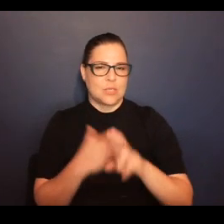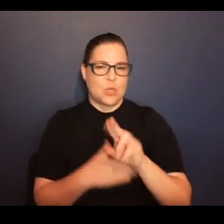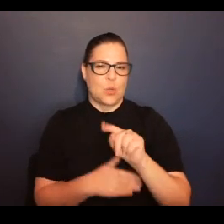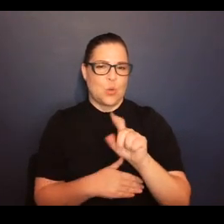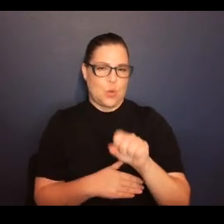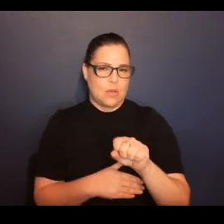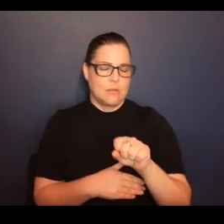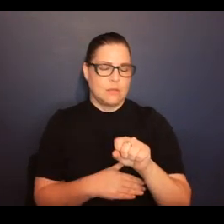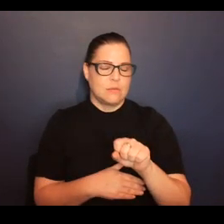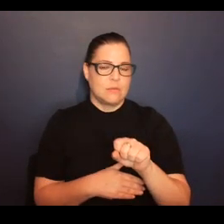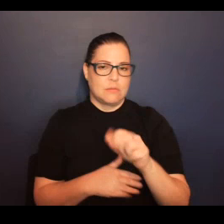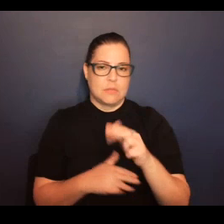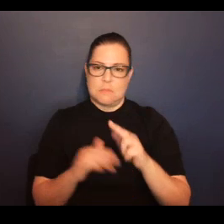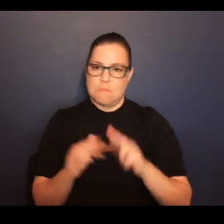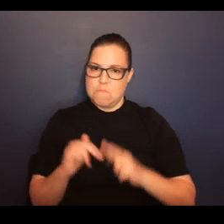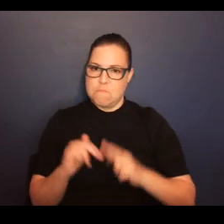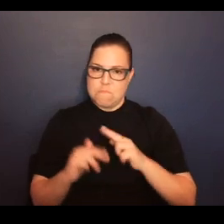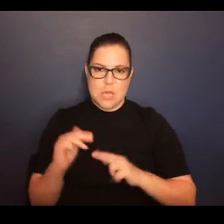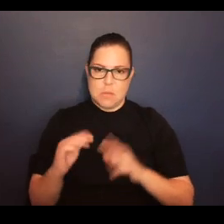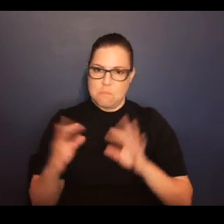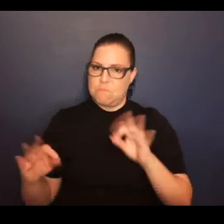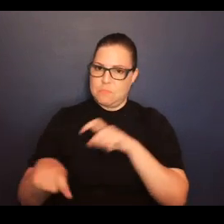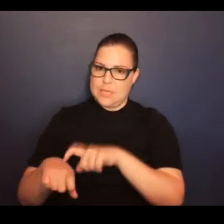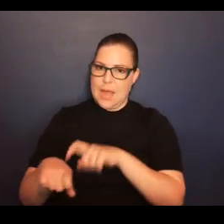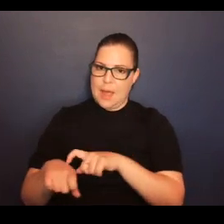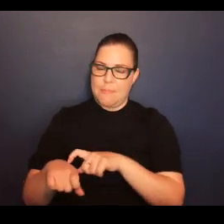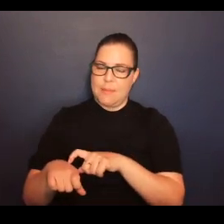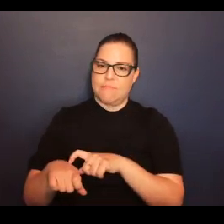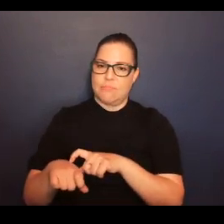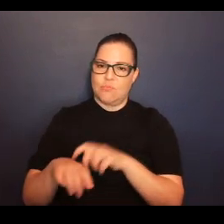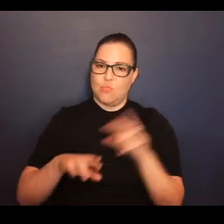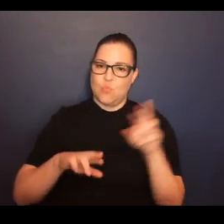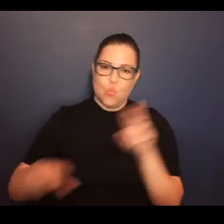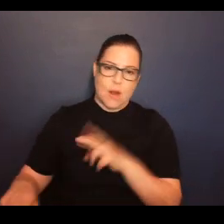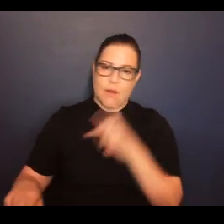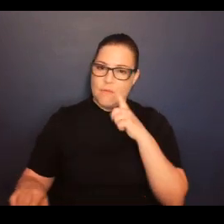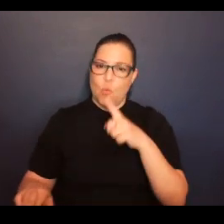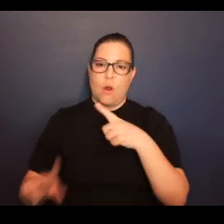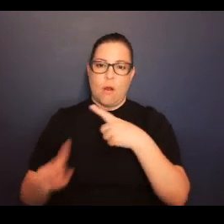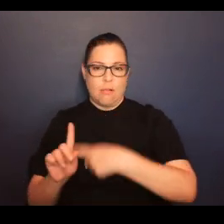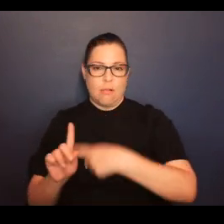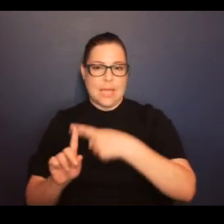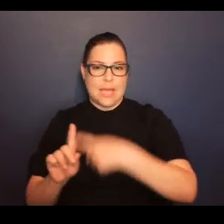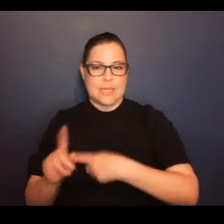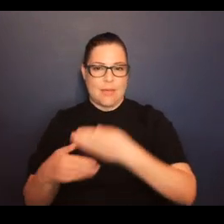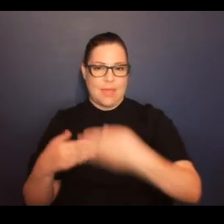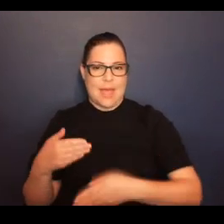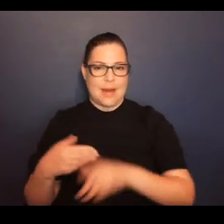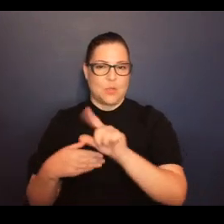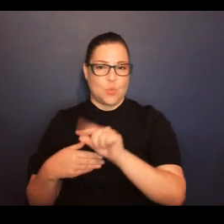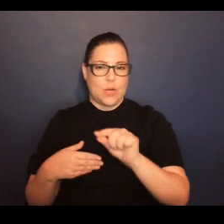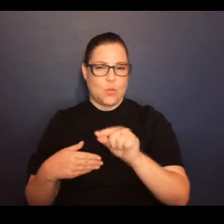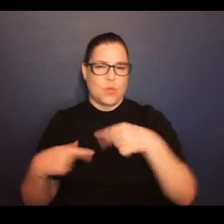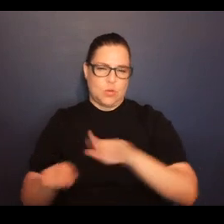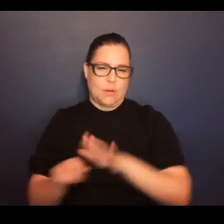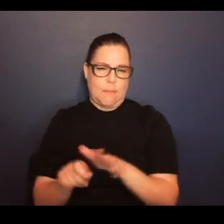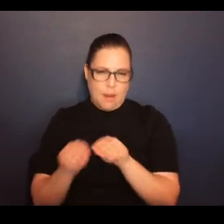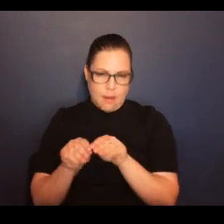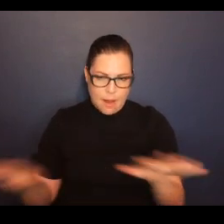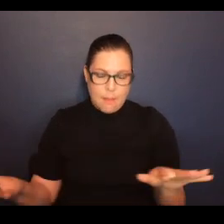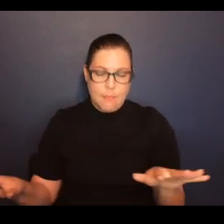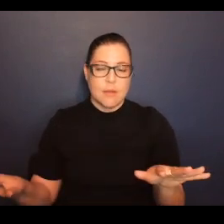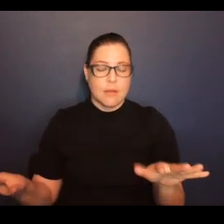It's been built in record time. It was finaled and occupied and leased out at the end of 2020 during the pandemic. As